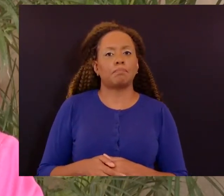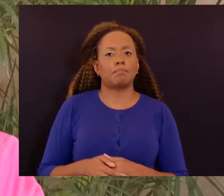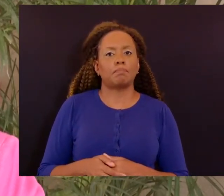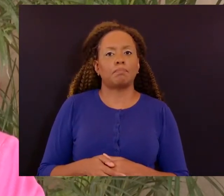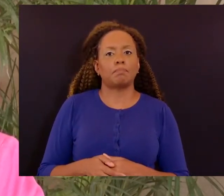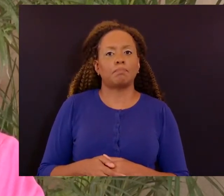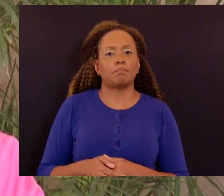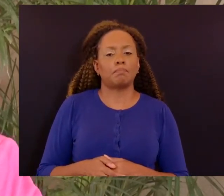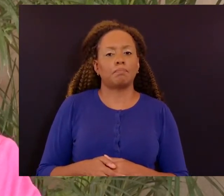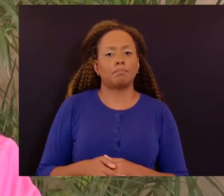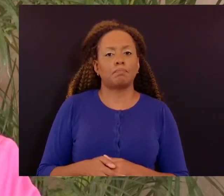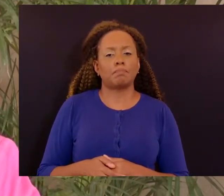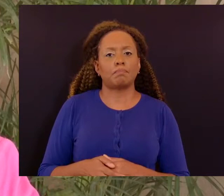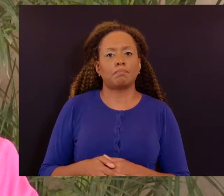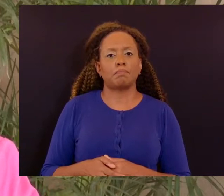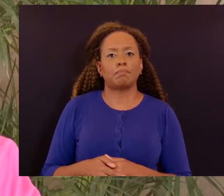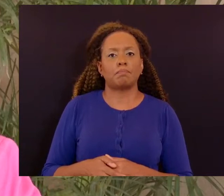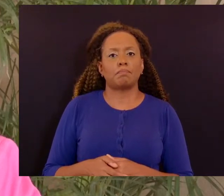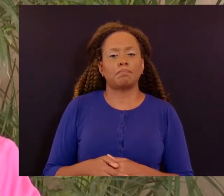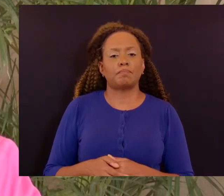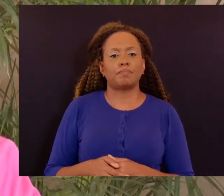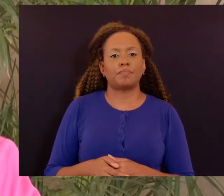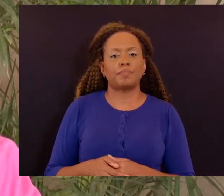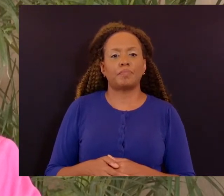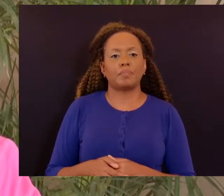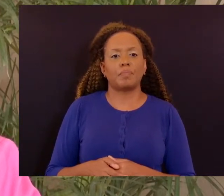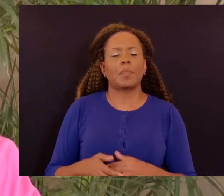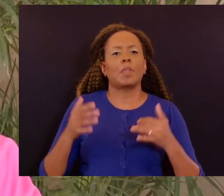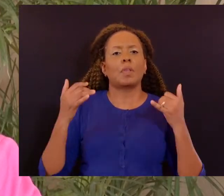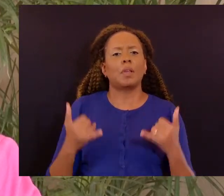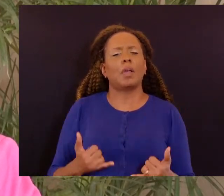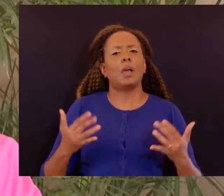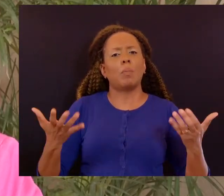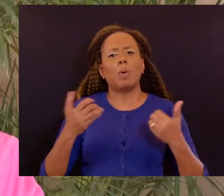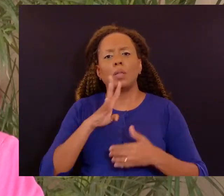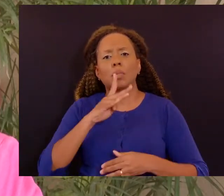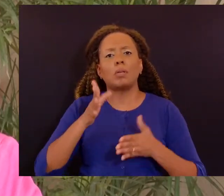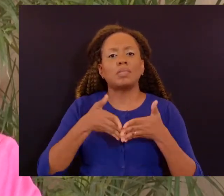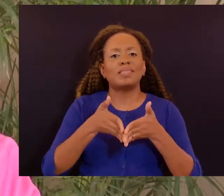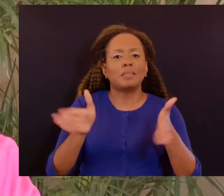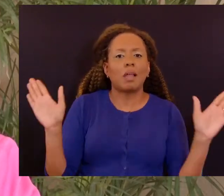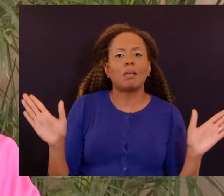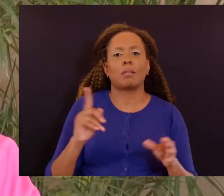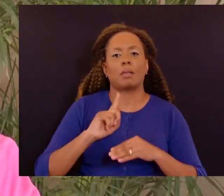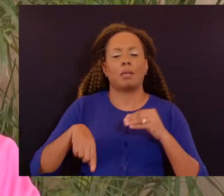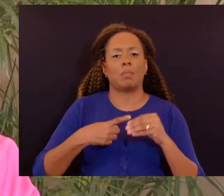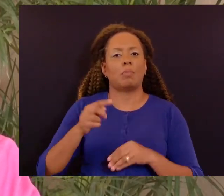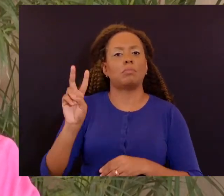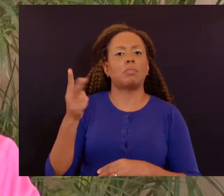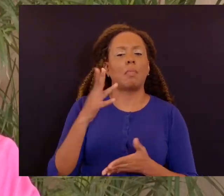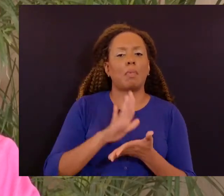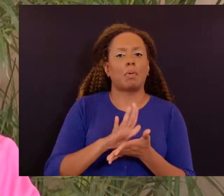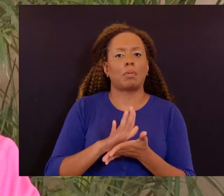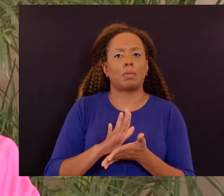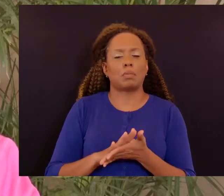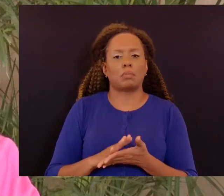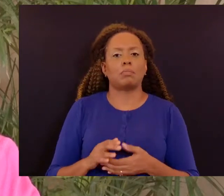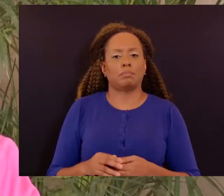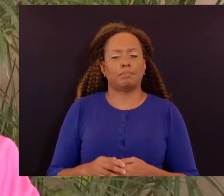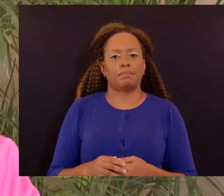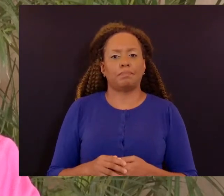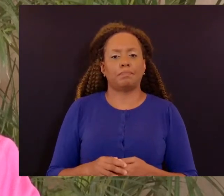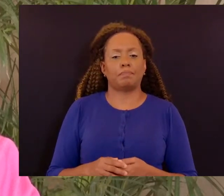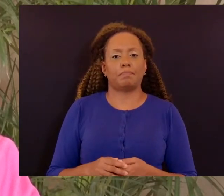general operation of the secondary school. We all know that we have children who are